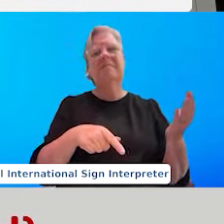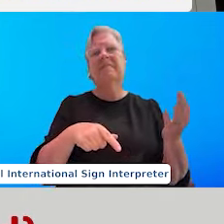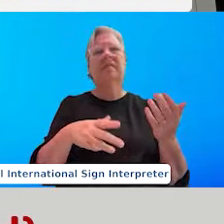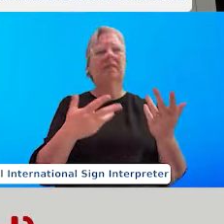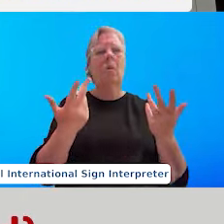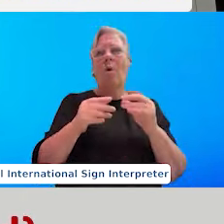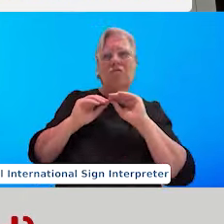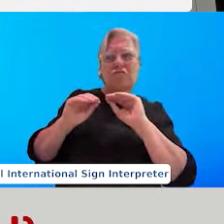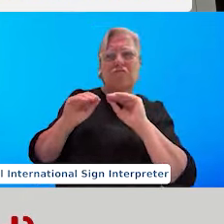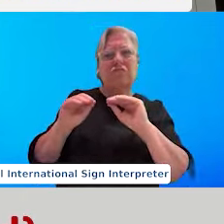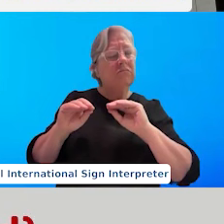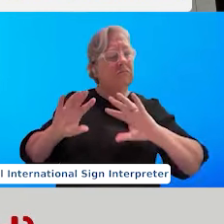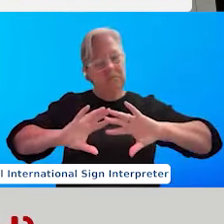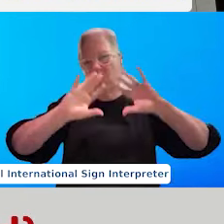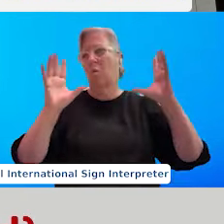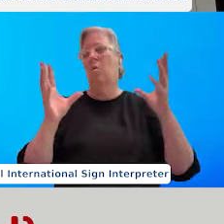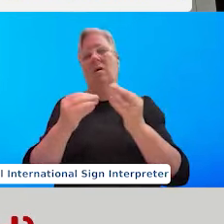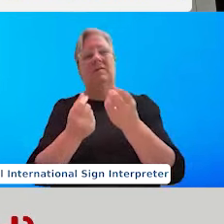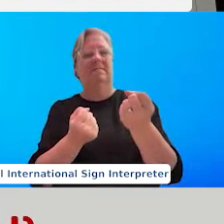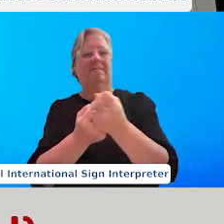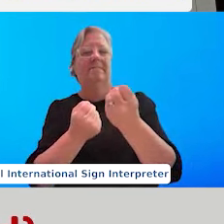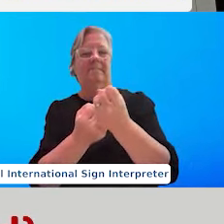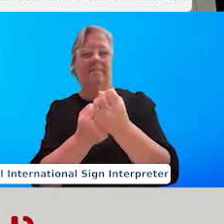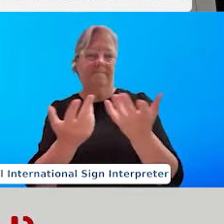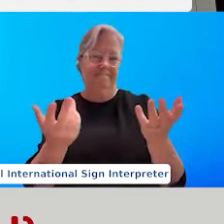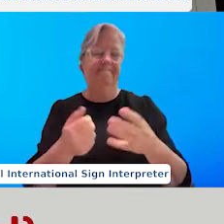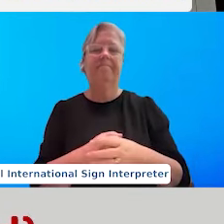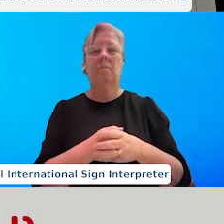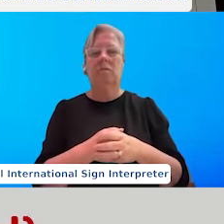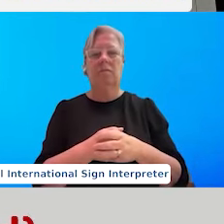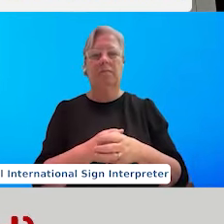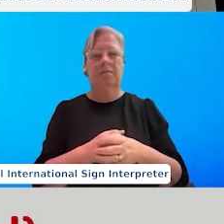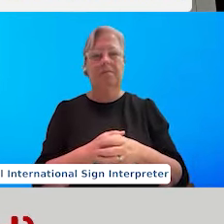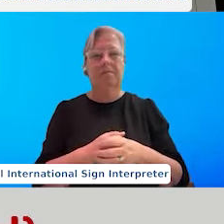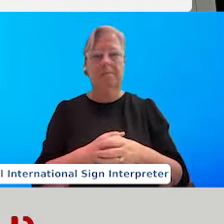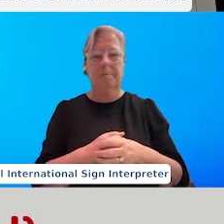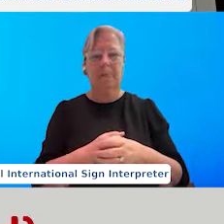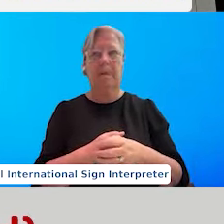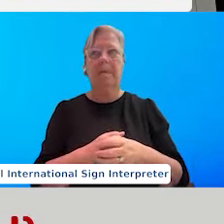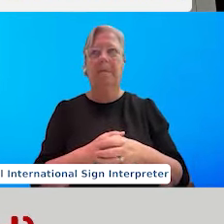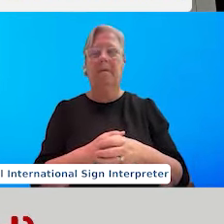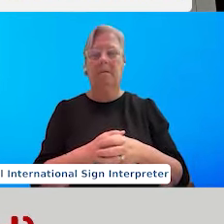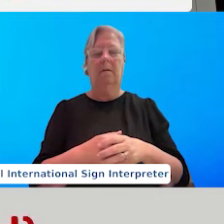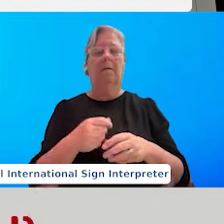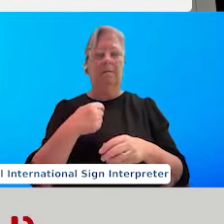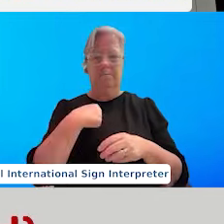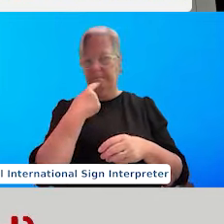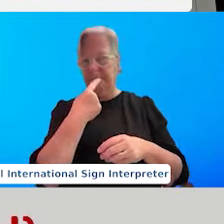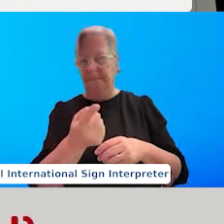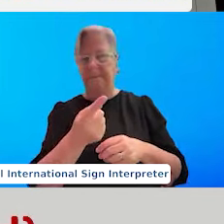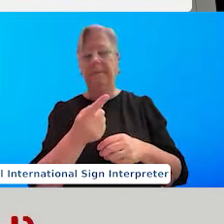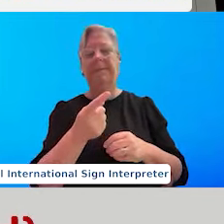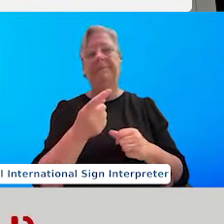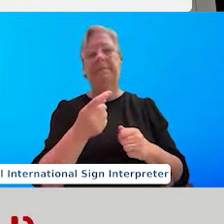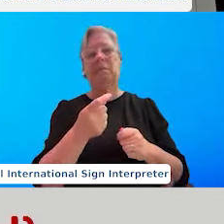And they can get like the coupon that it can be exchanged for any